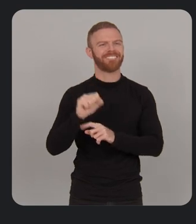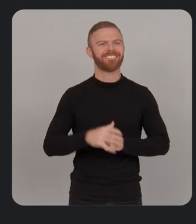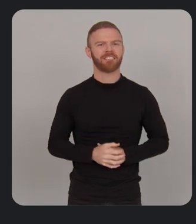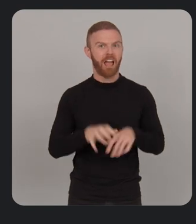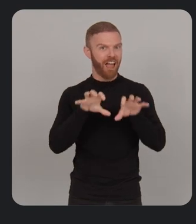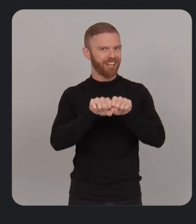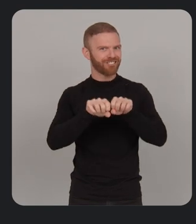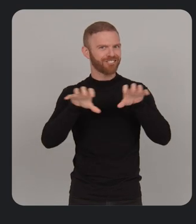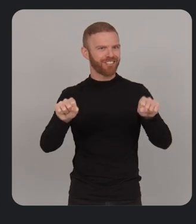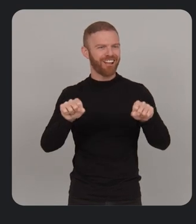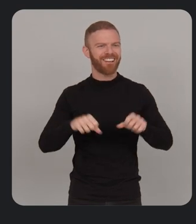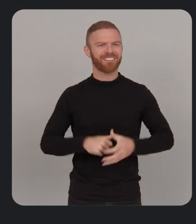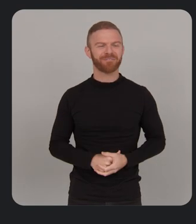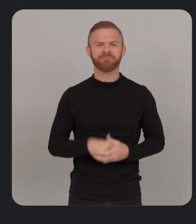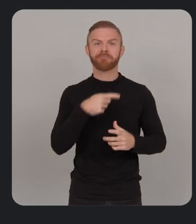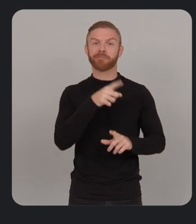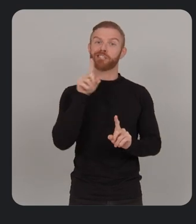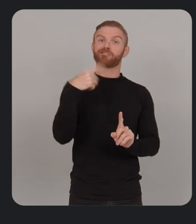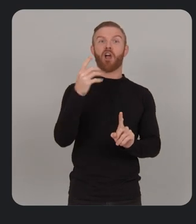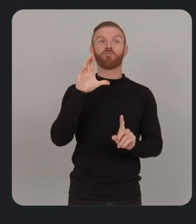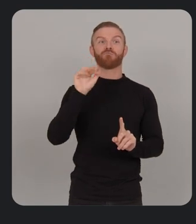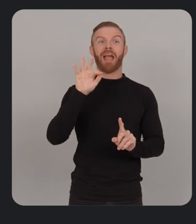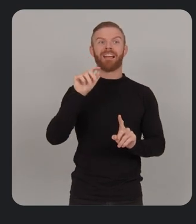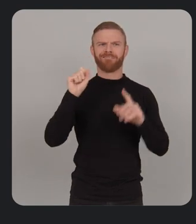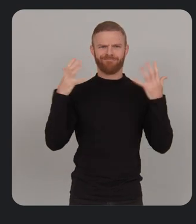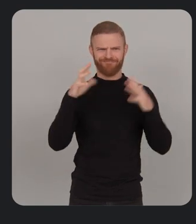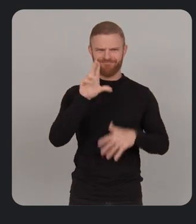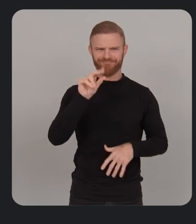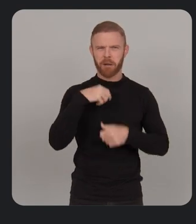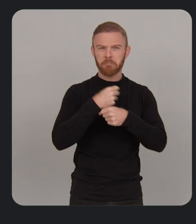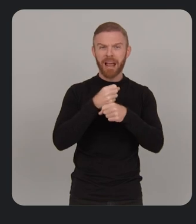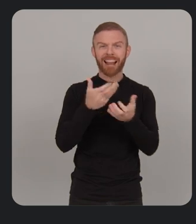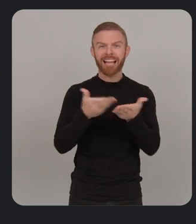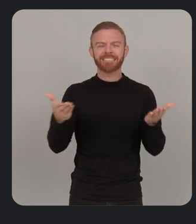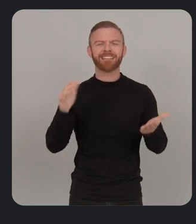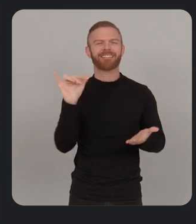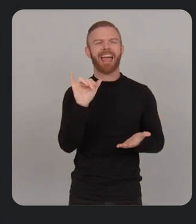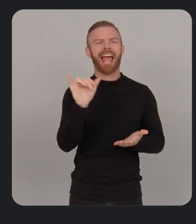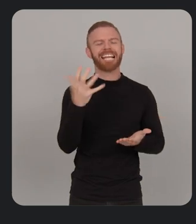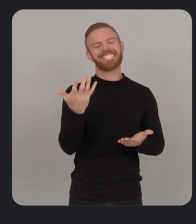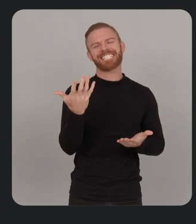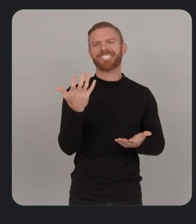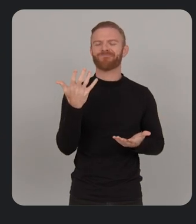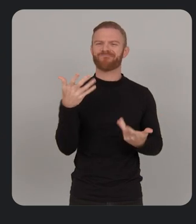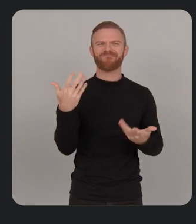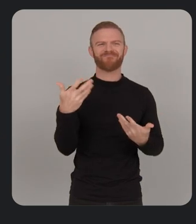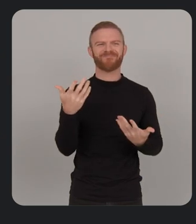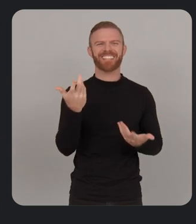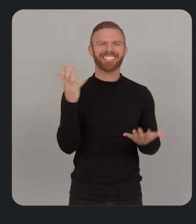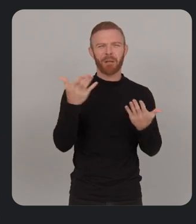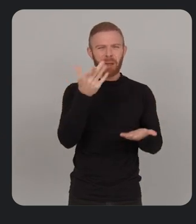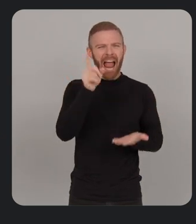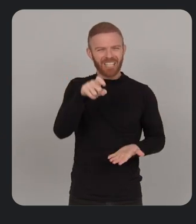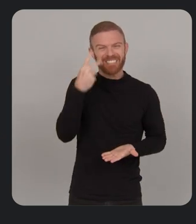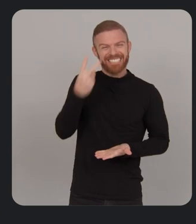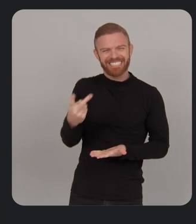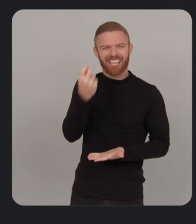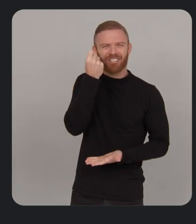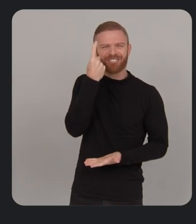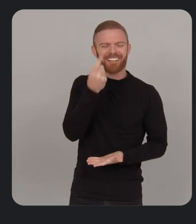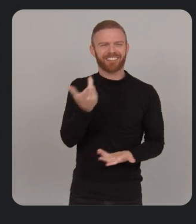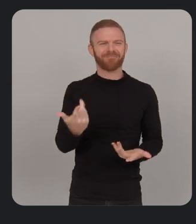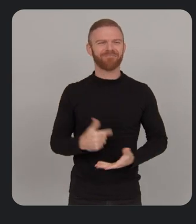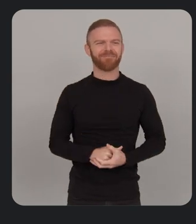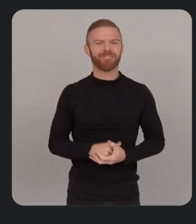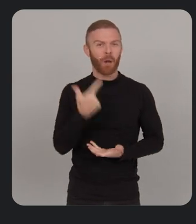Hot dog! They're not just any crafts, though. I make things that are like, uh... Okay, so you kind of have to see them to get them.